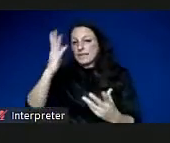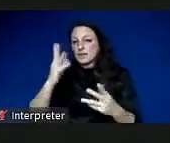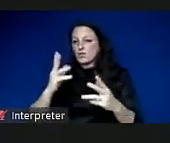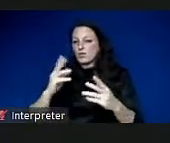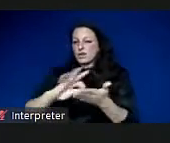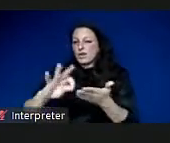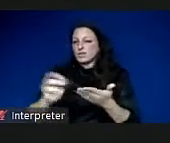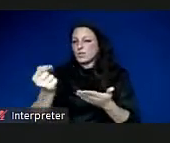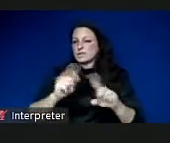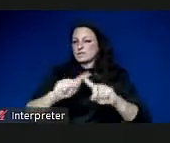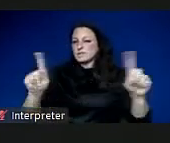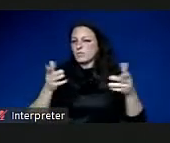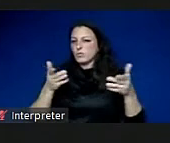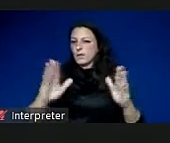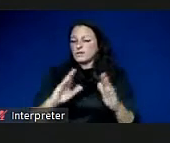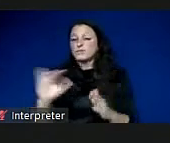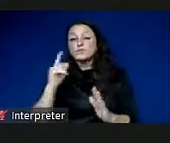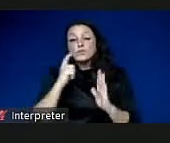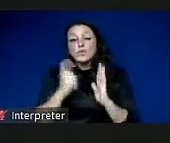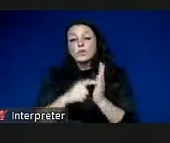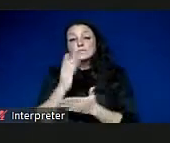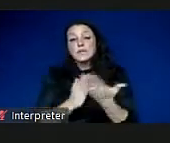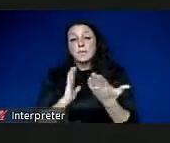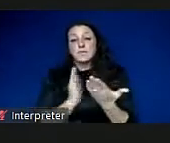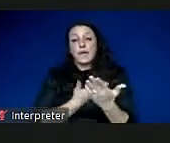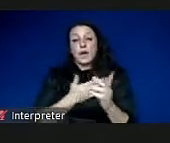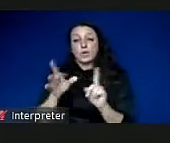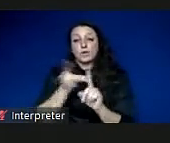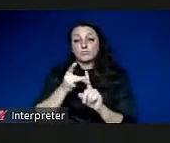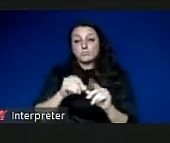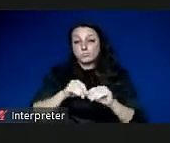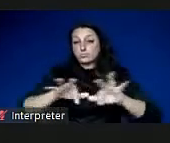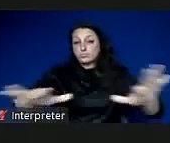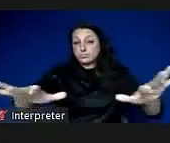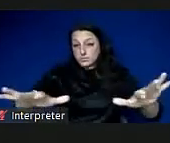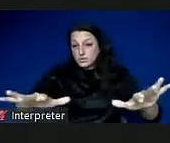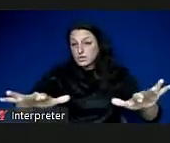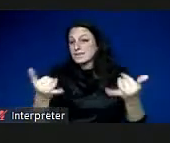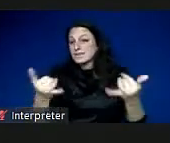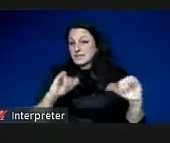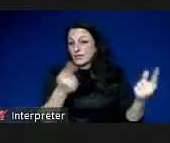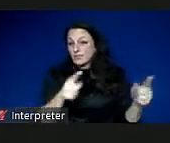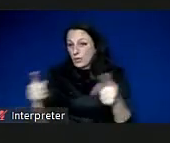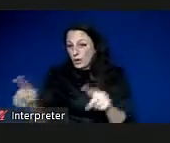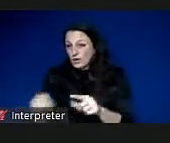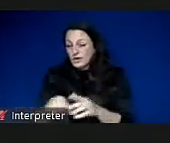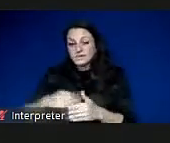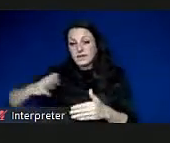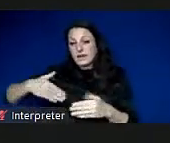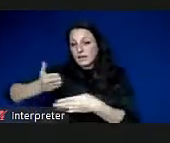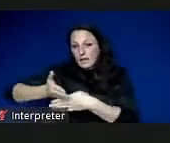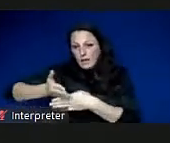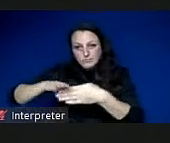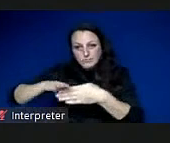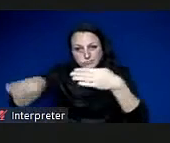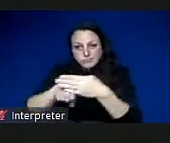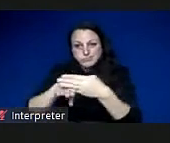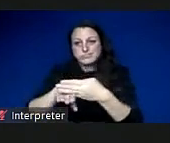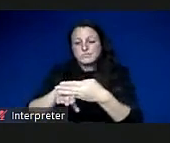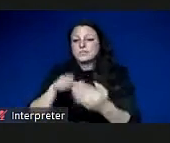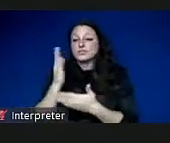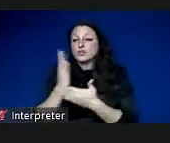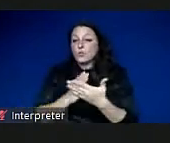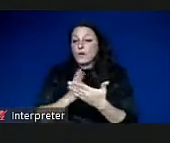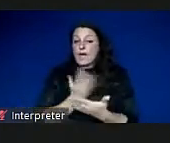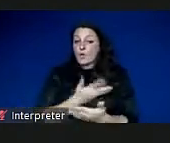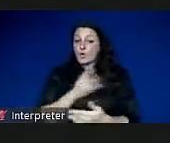Also, you'll notice that some of our outbreaks are in progress. Some of them aren't yet closed out. And so some of those numbers on our website